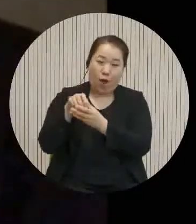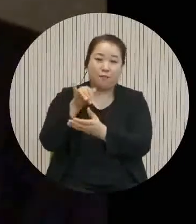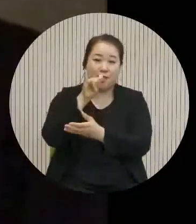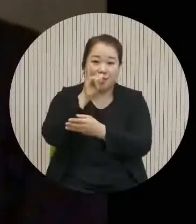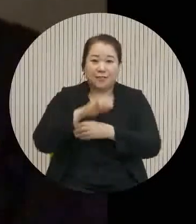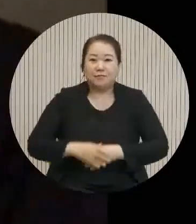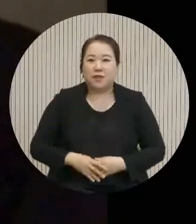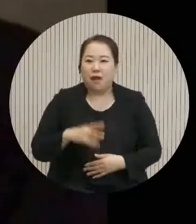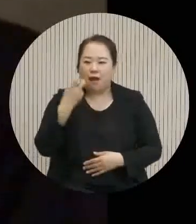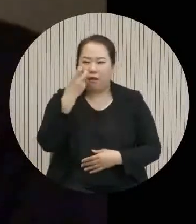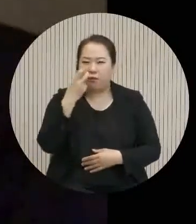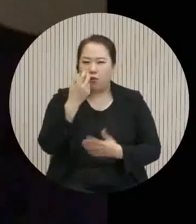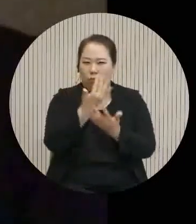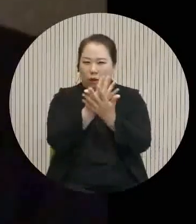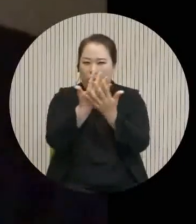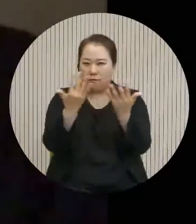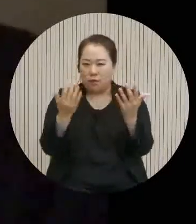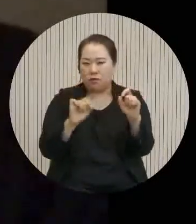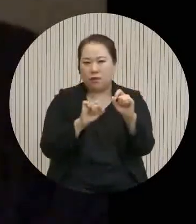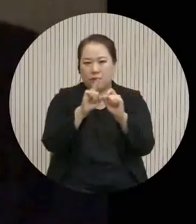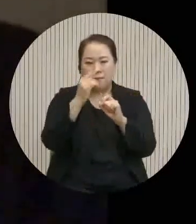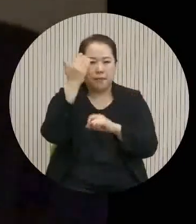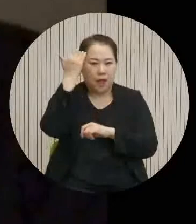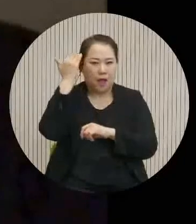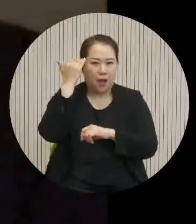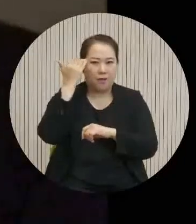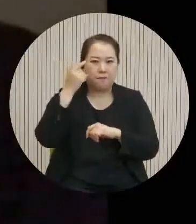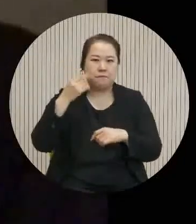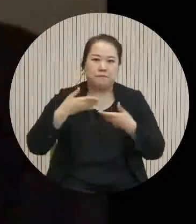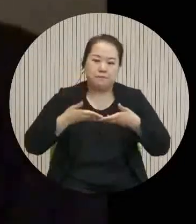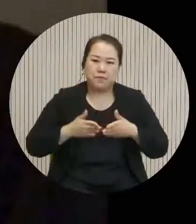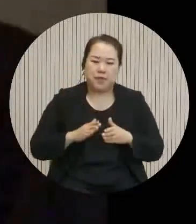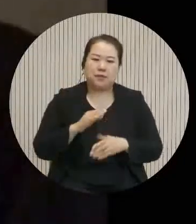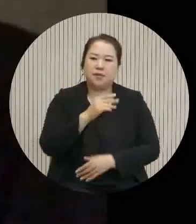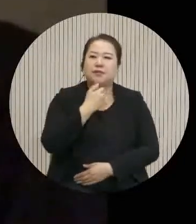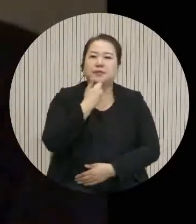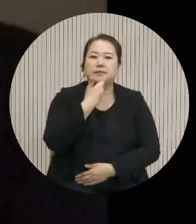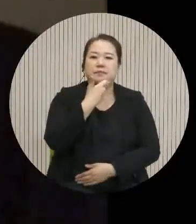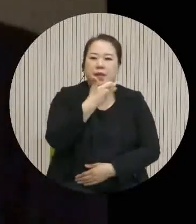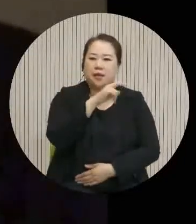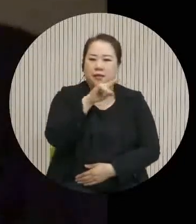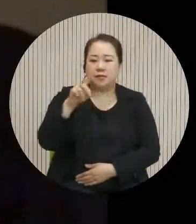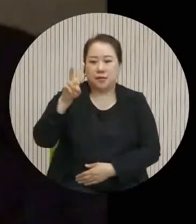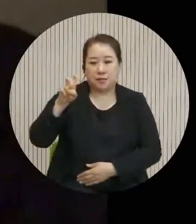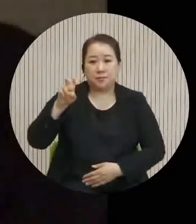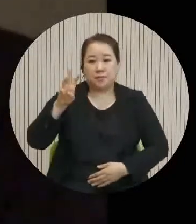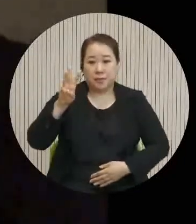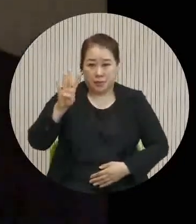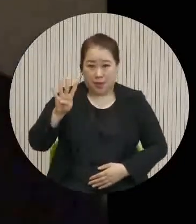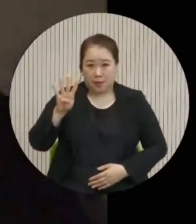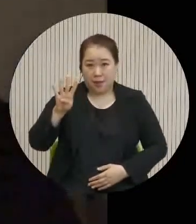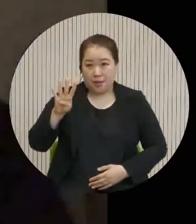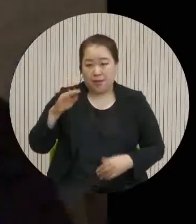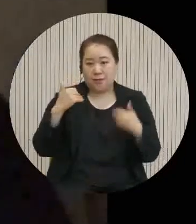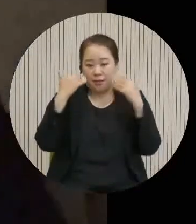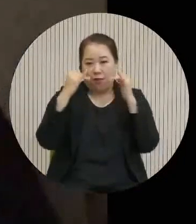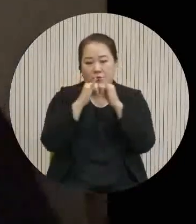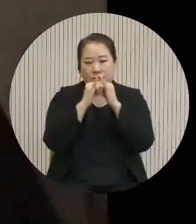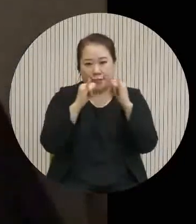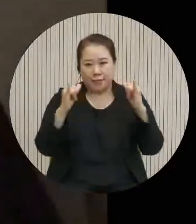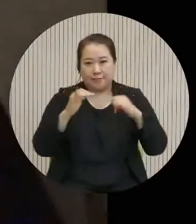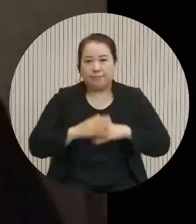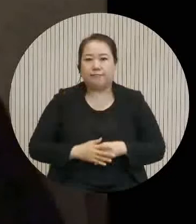people, ages 18 to 24, born in the United States, did not live for long periods of time in